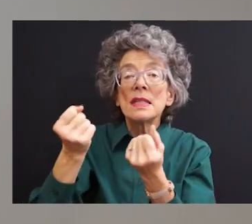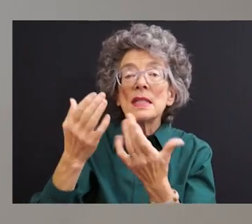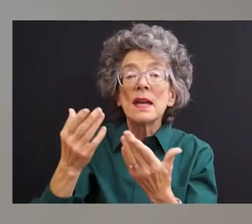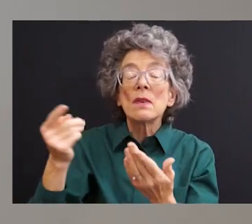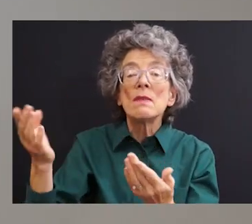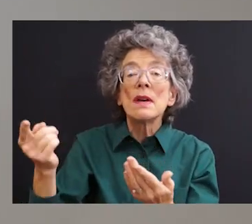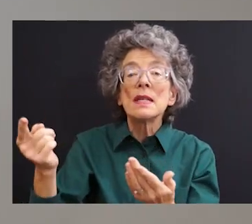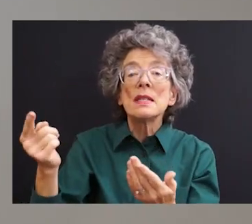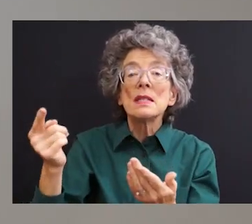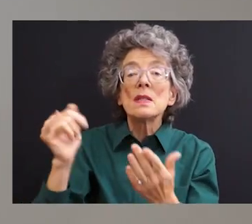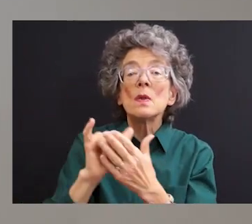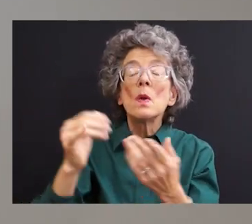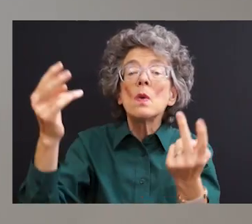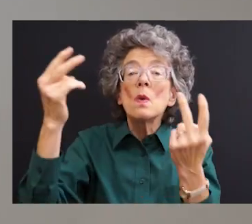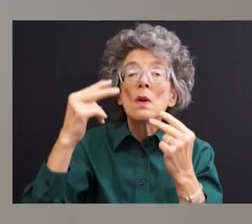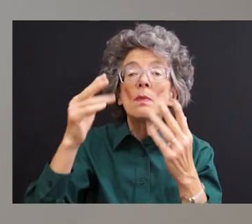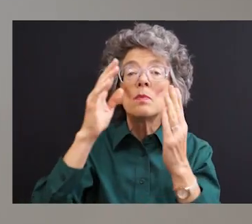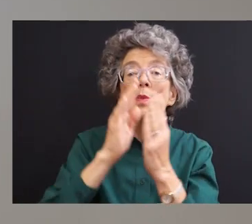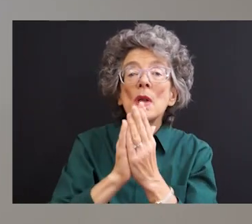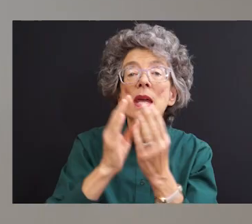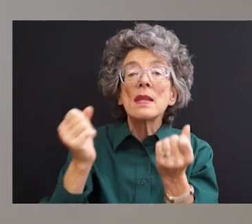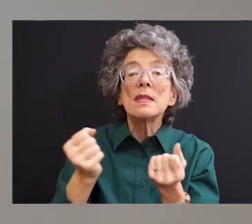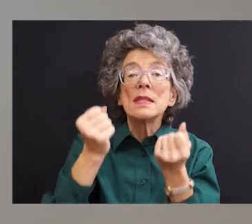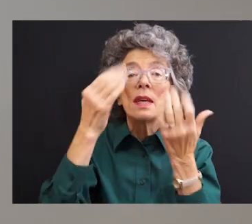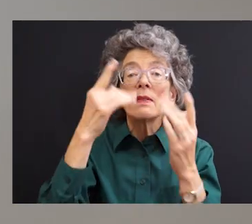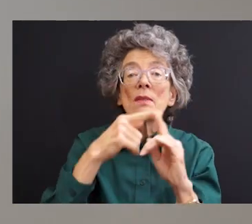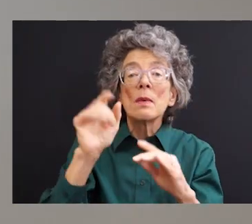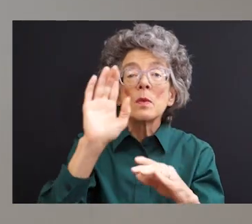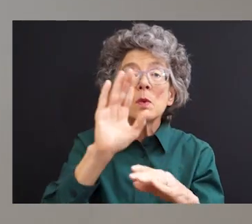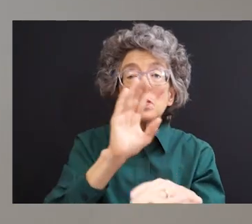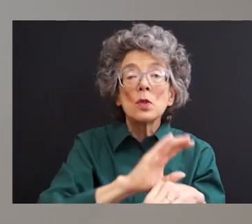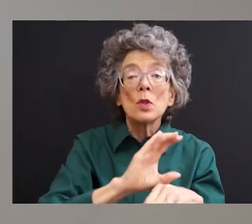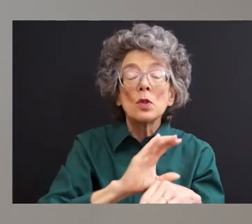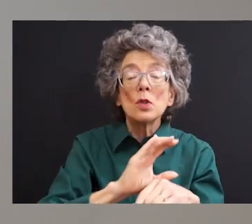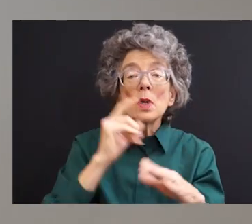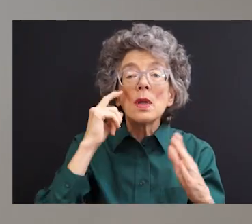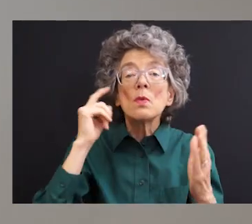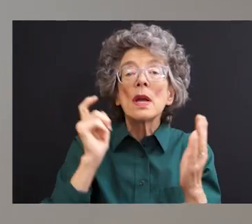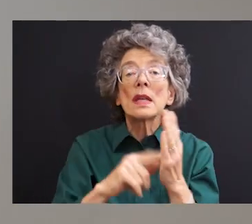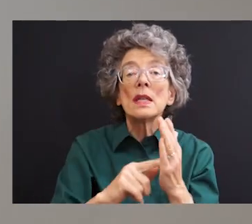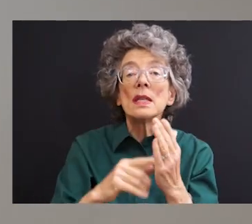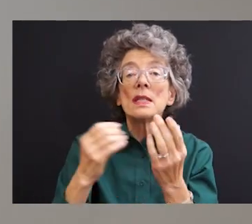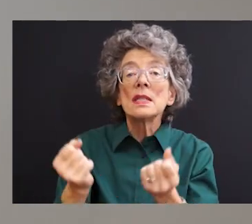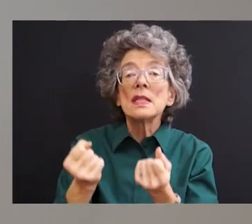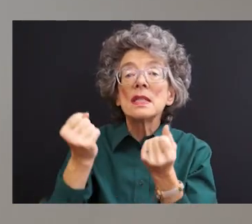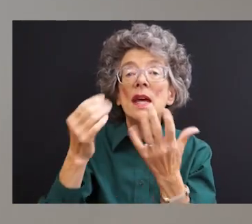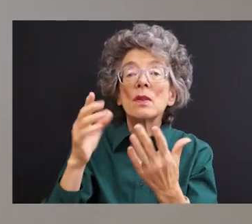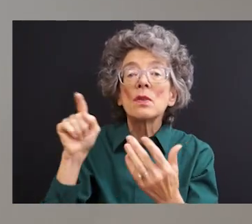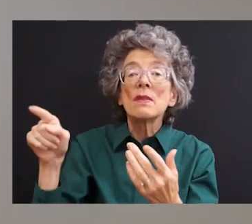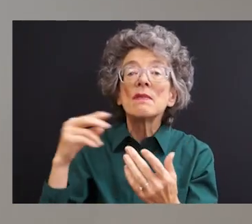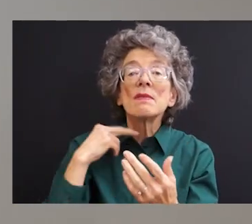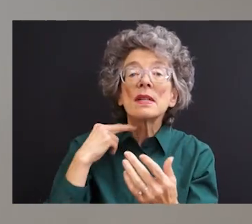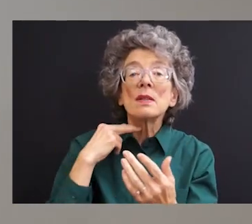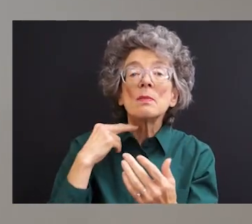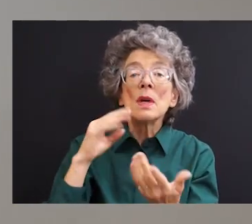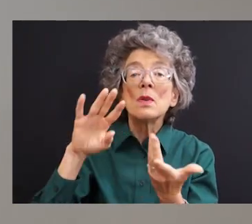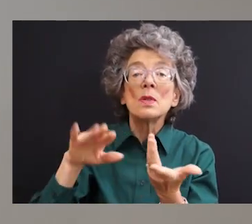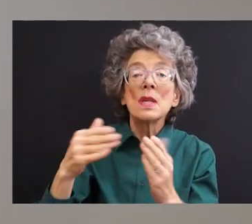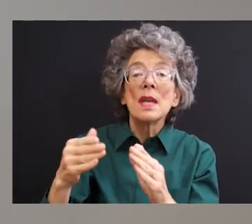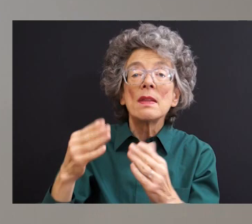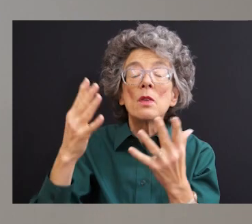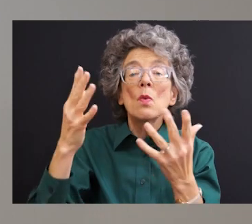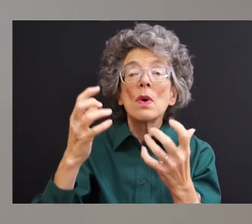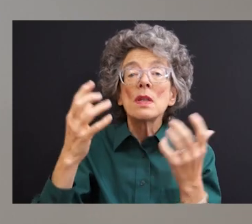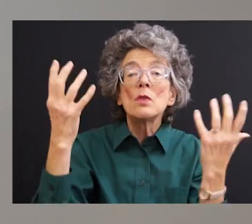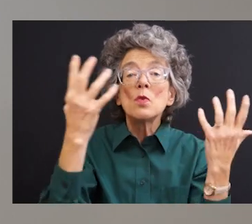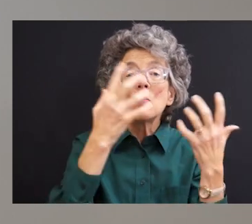sacrifice. Look, we pray, upon the oblation of your church, and recognizing the sacrificial victim by whose death you willed